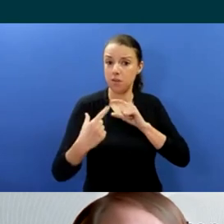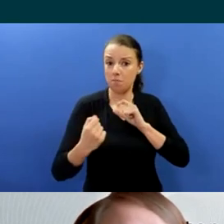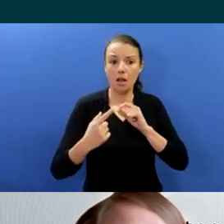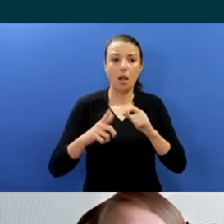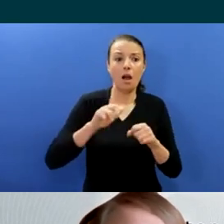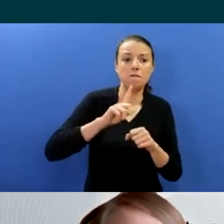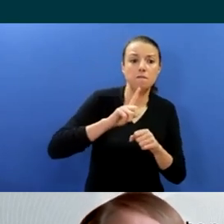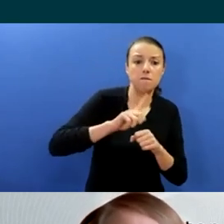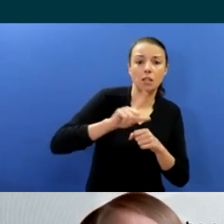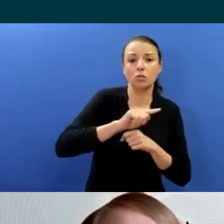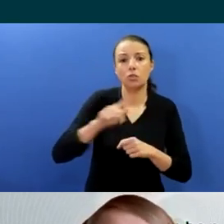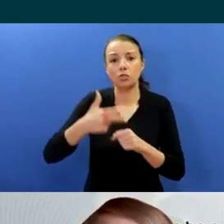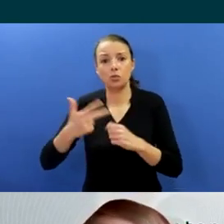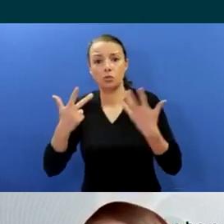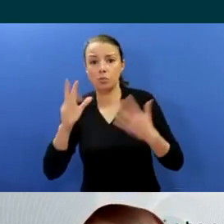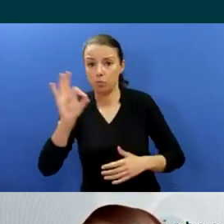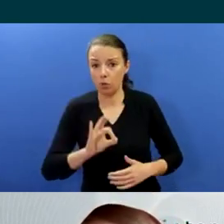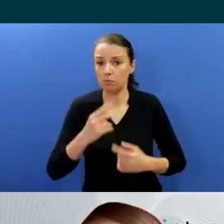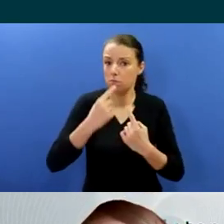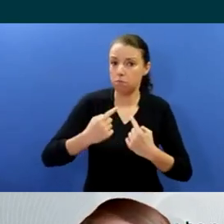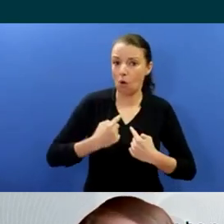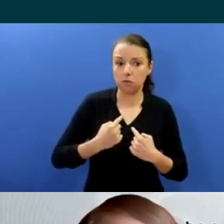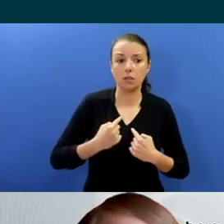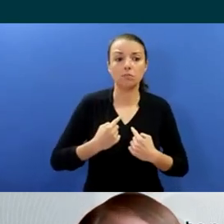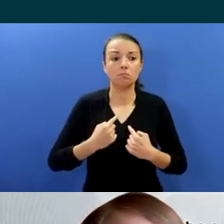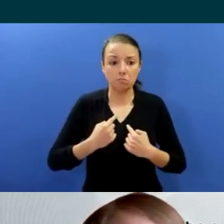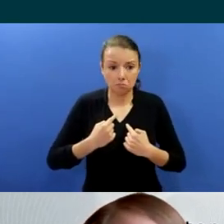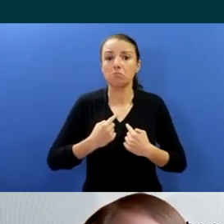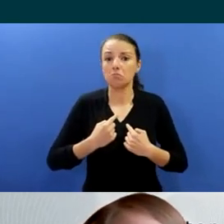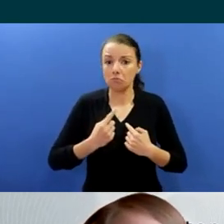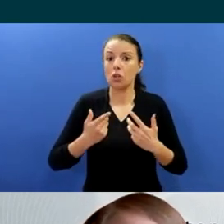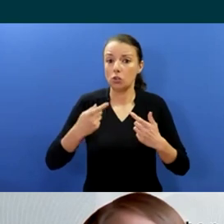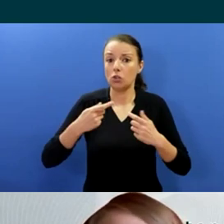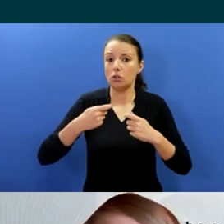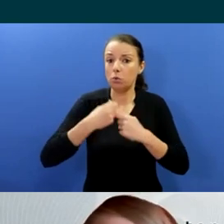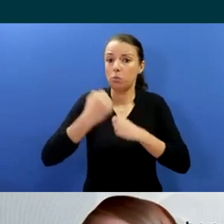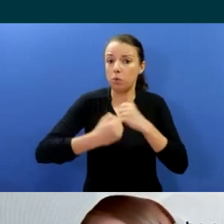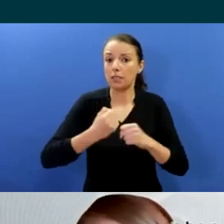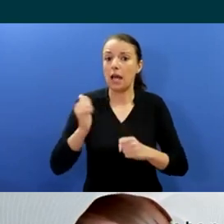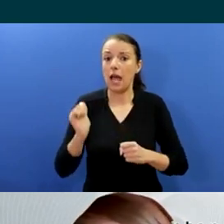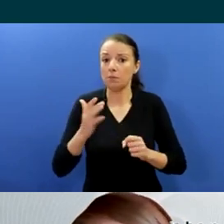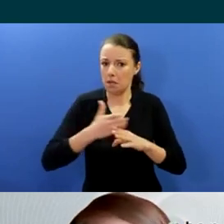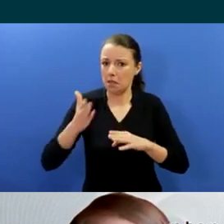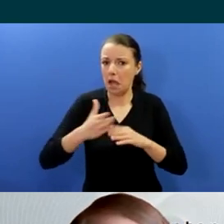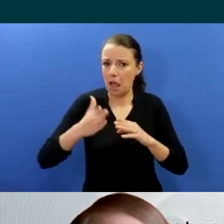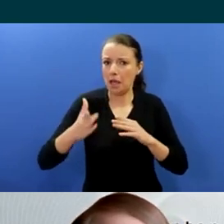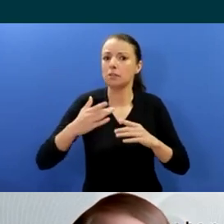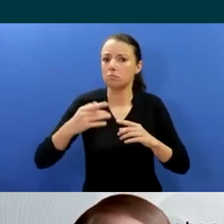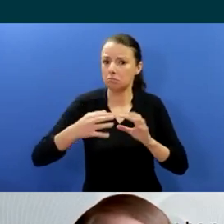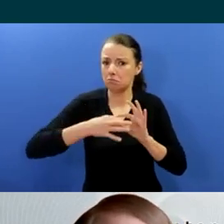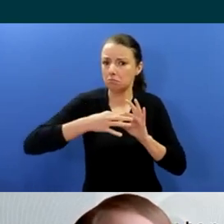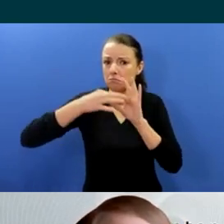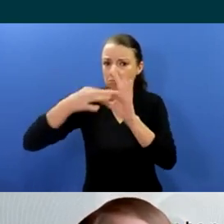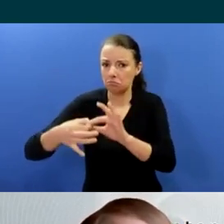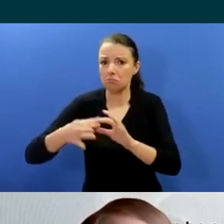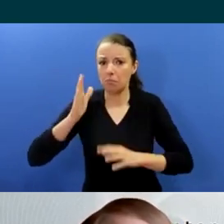38%, indicating that they continued working with the experts, for example, by scheduling a follow-up consultation or organizing